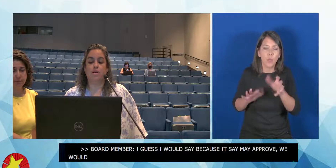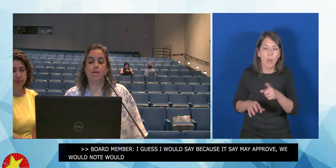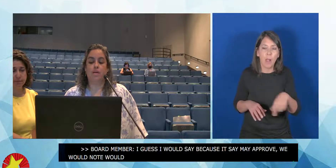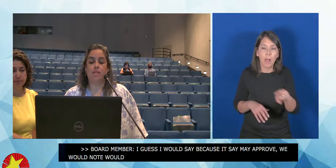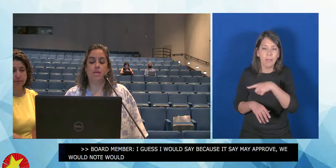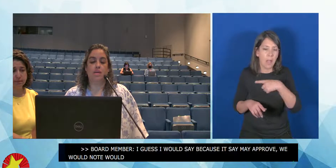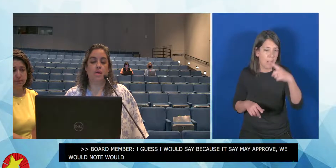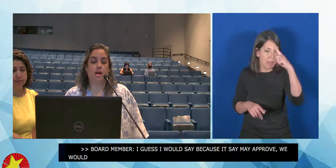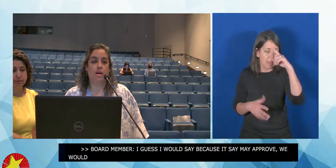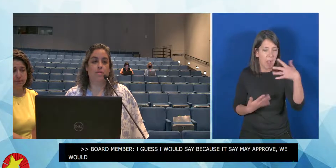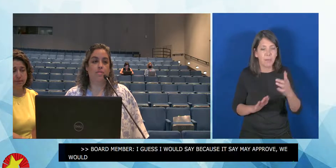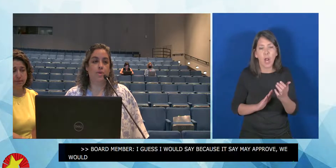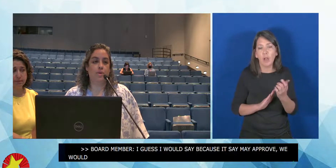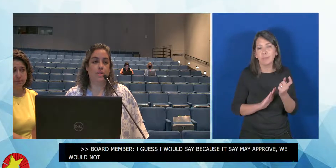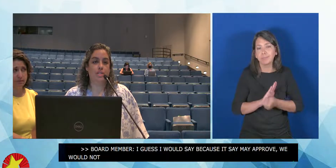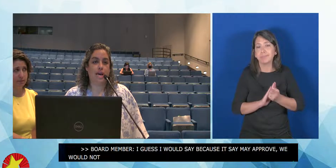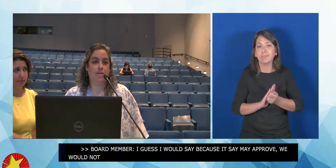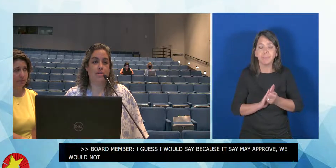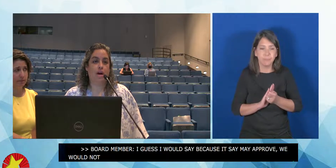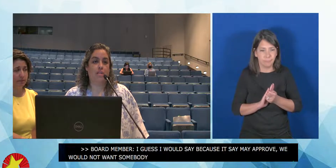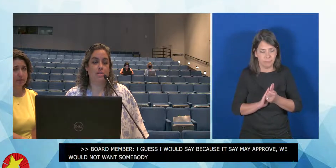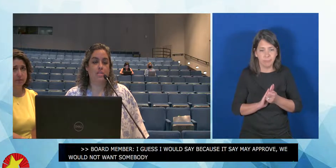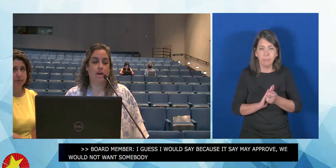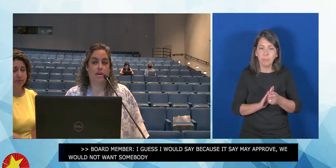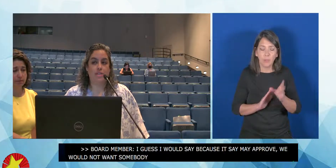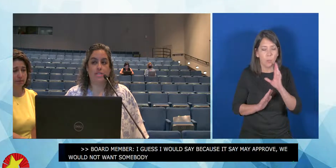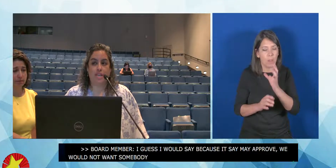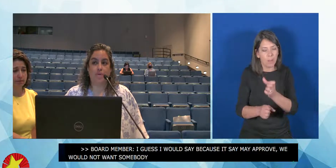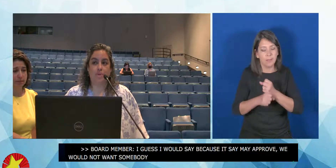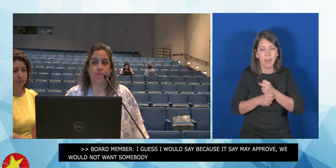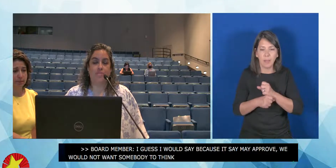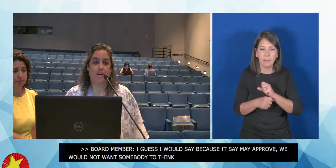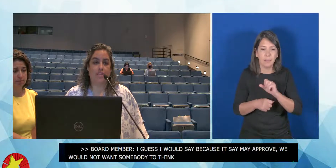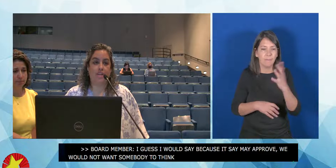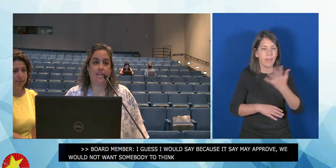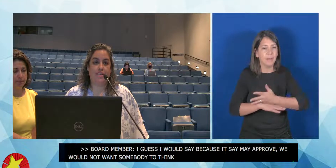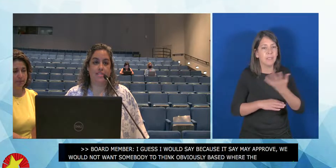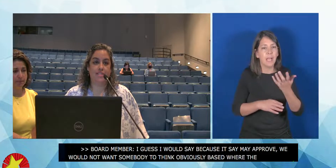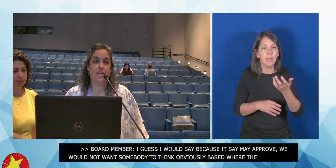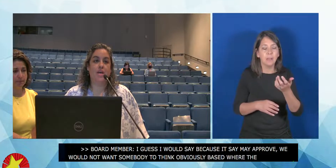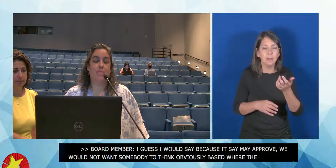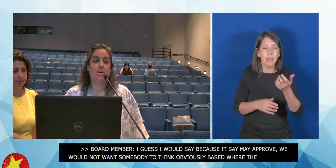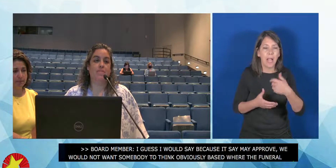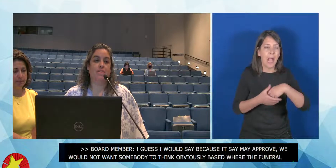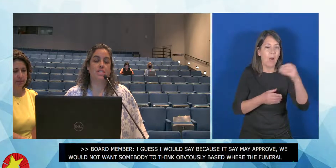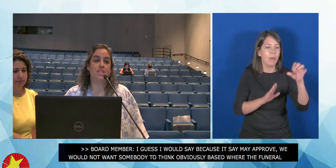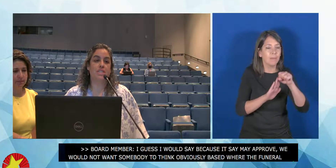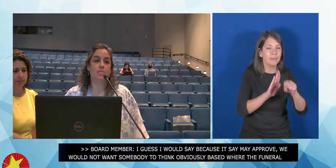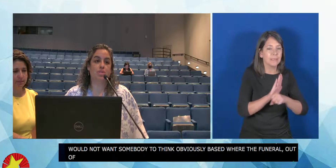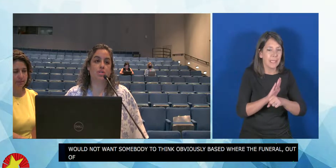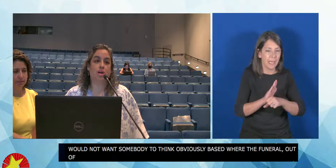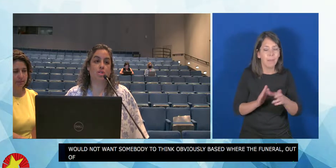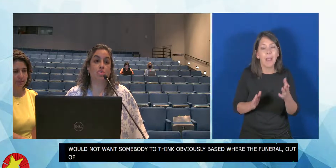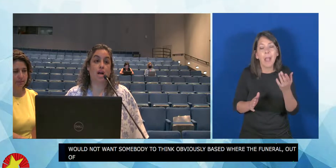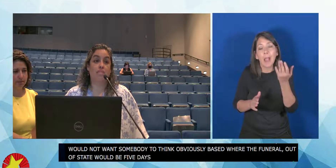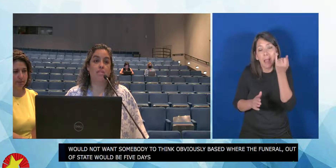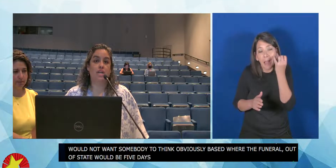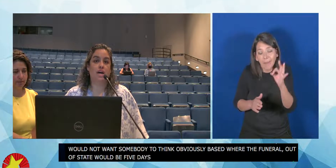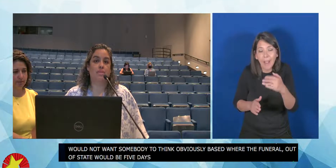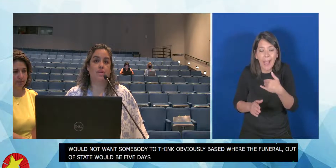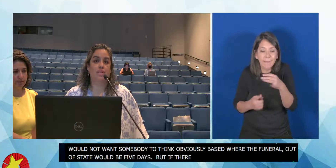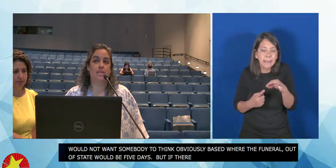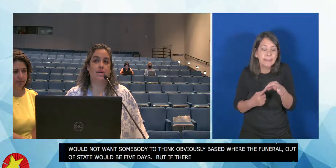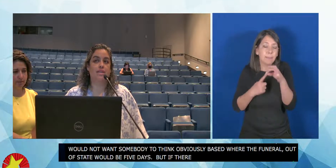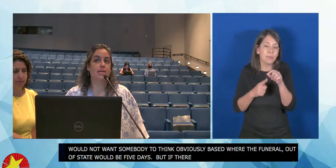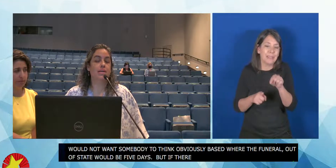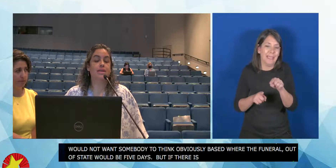where the funeral is at. Obviously, out of state would be 5 days. But if there's an exceptional long travel